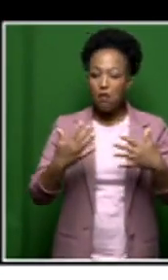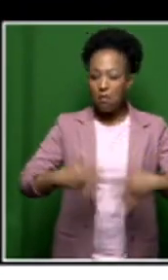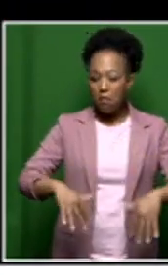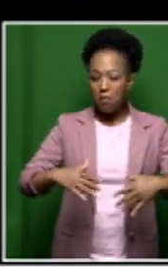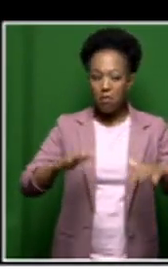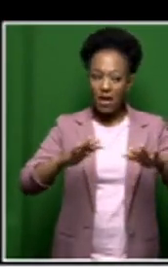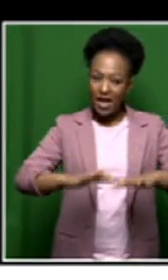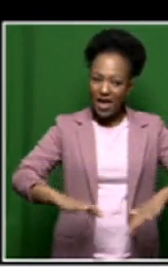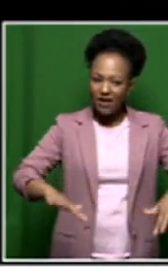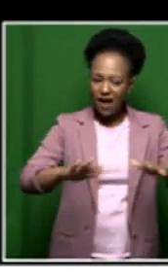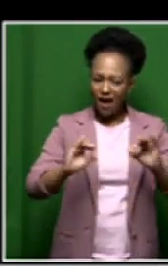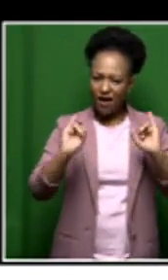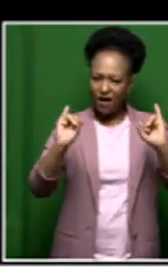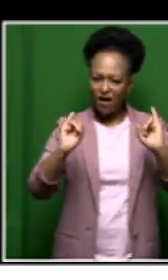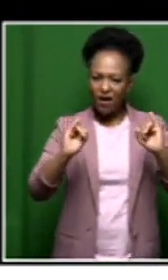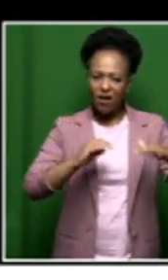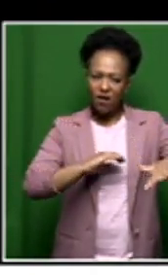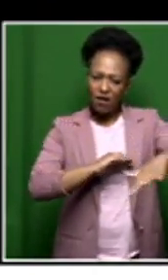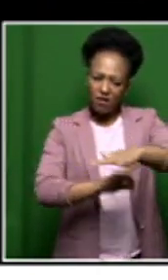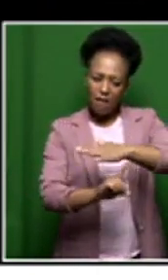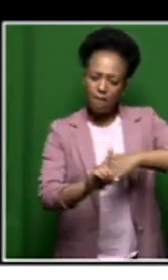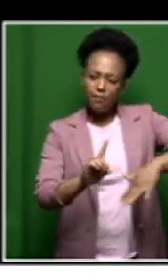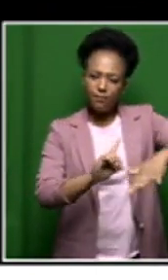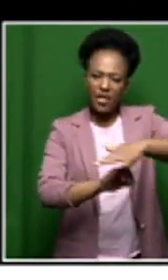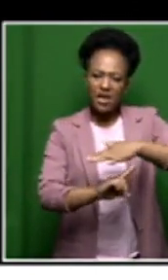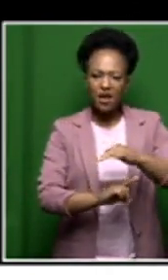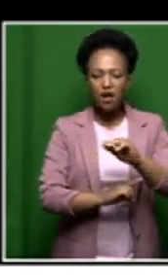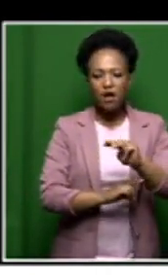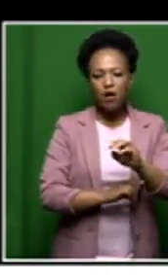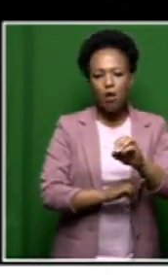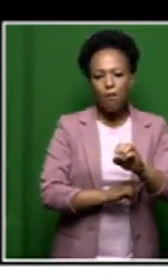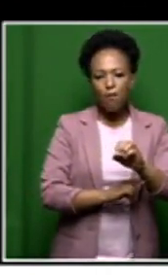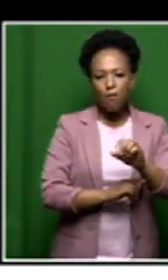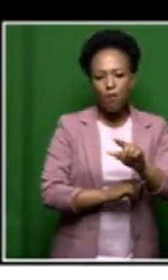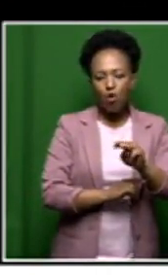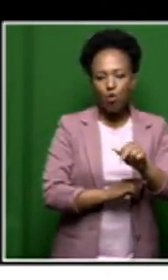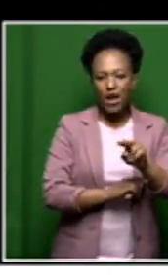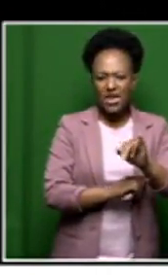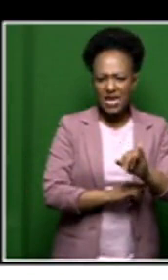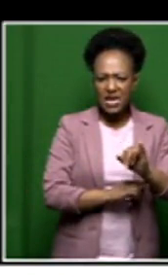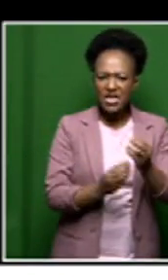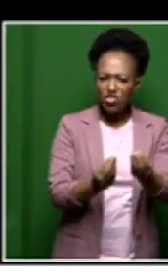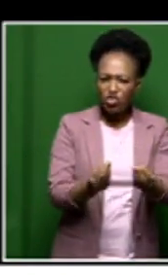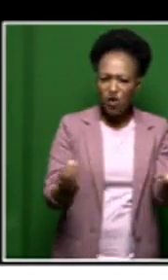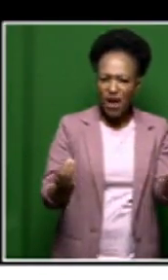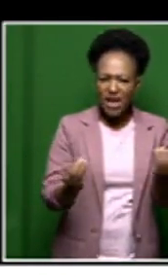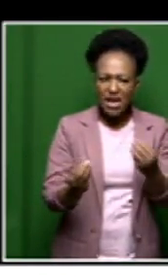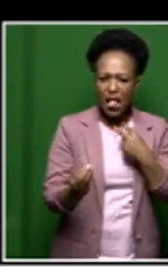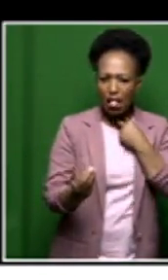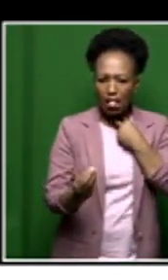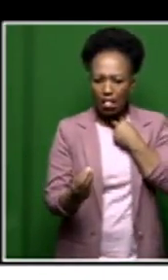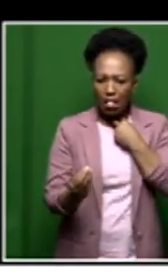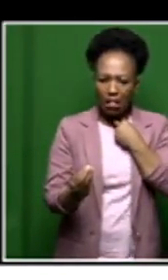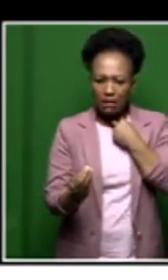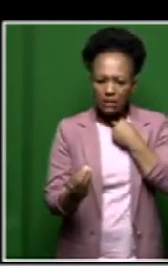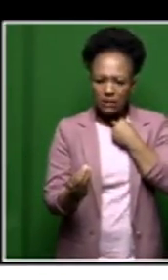critical area were areas around Molweni where children were trapped and could not